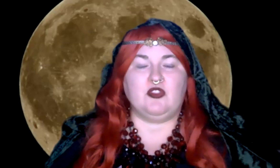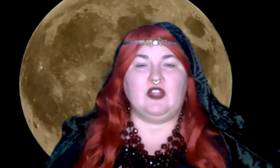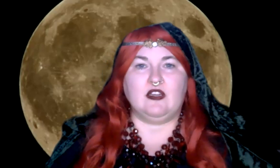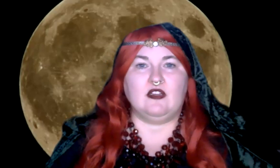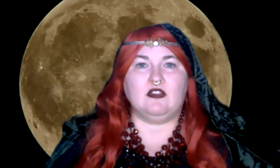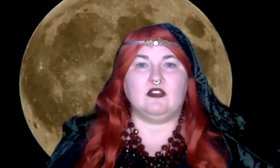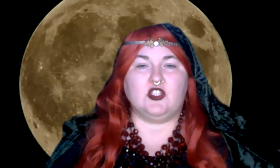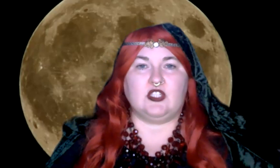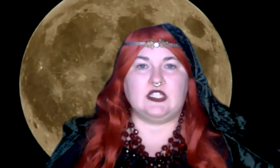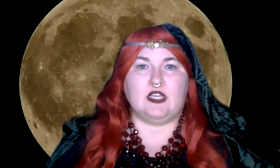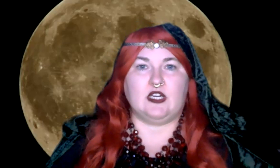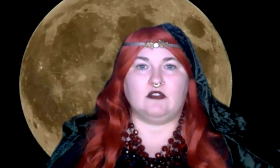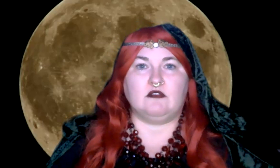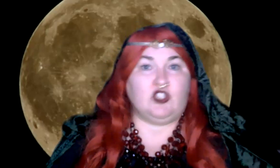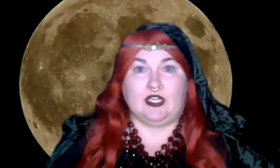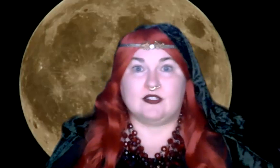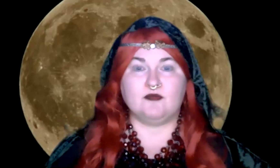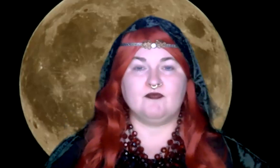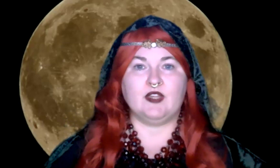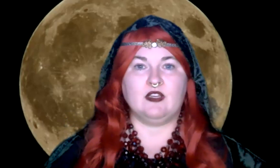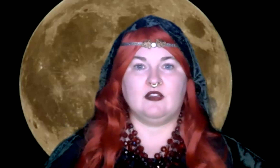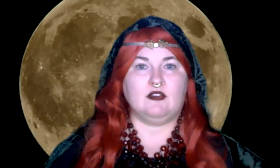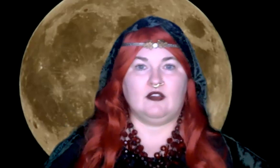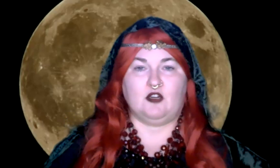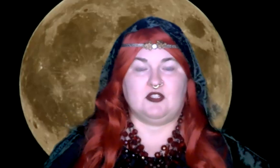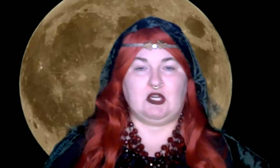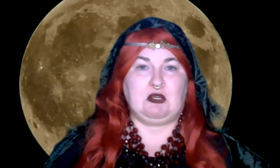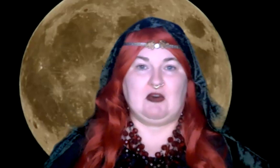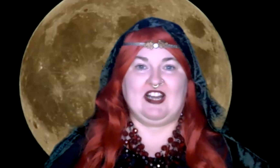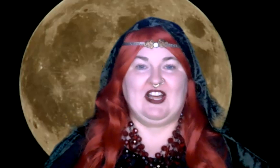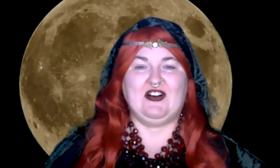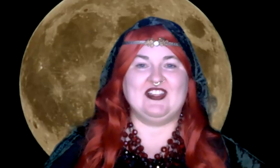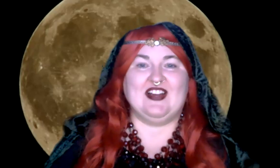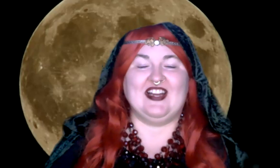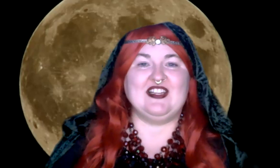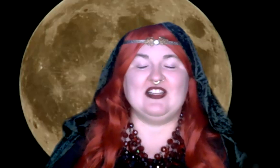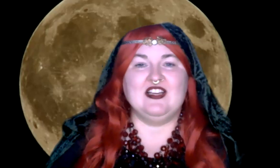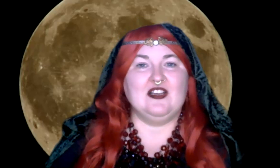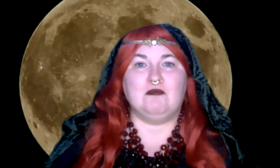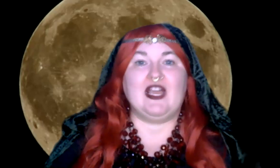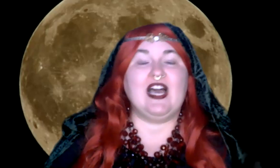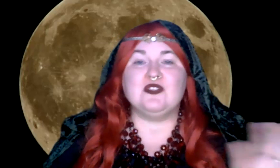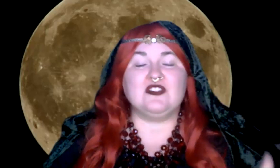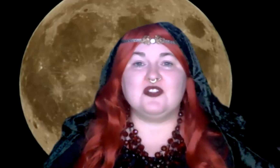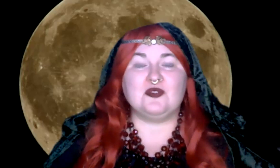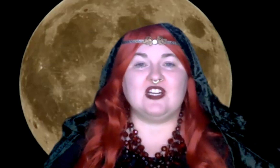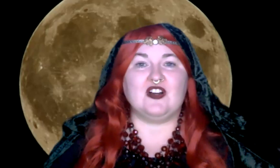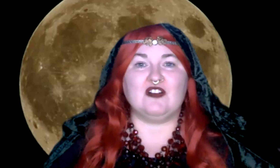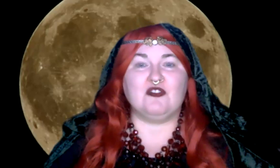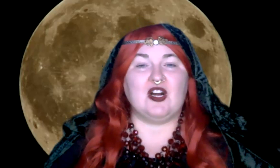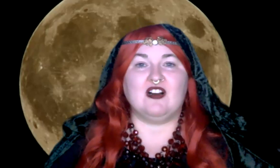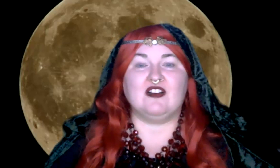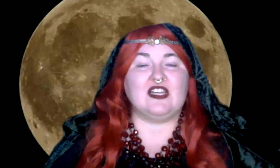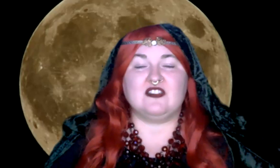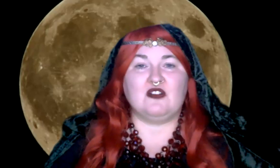anytime you think that she's there, she is. I'll just tell you right now, any meows that you're used to hearing